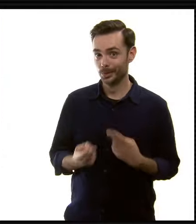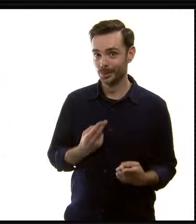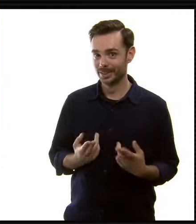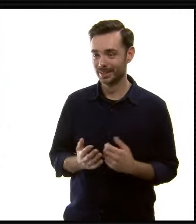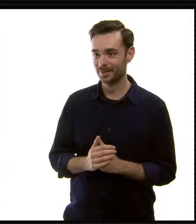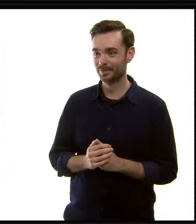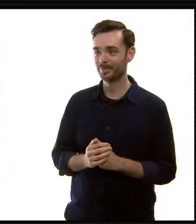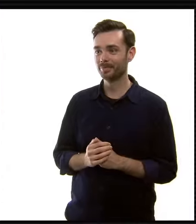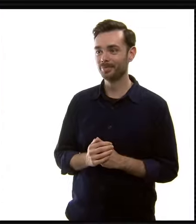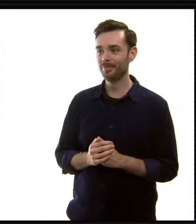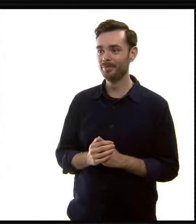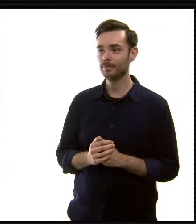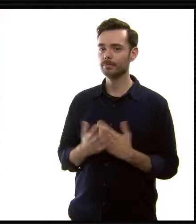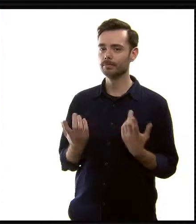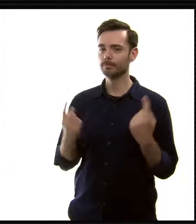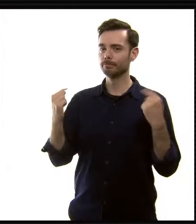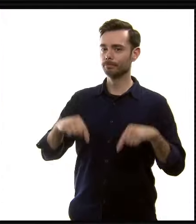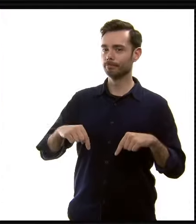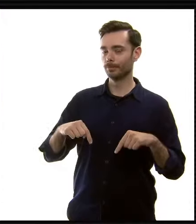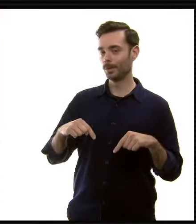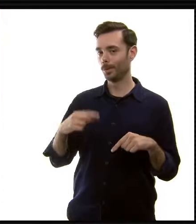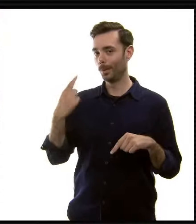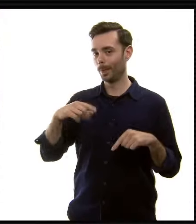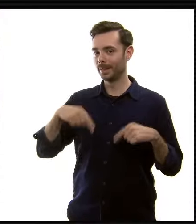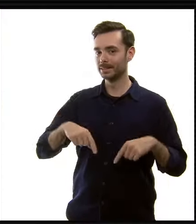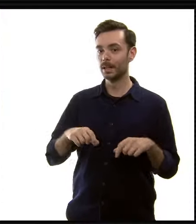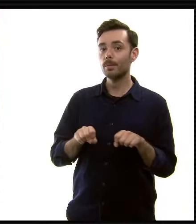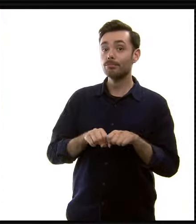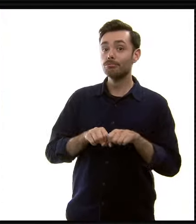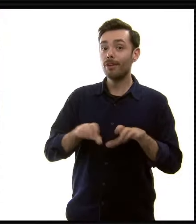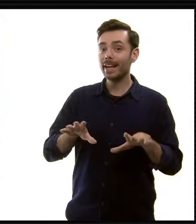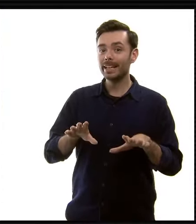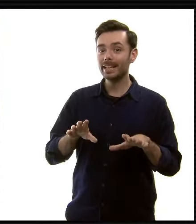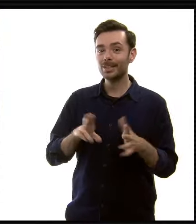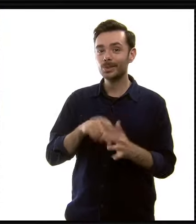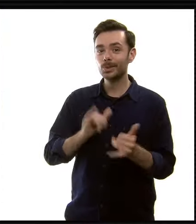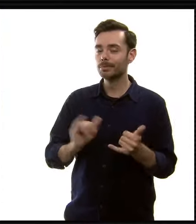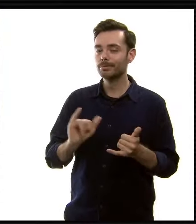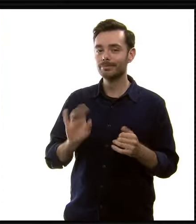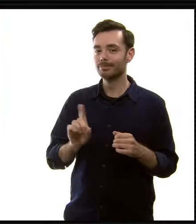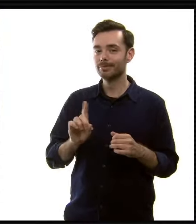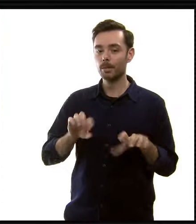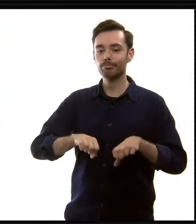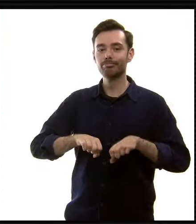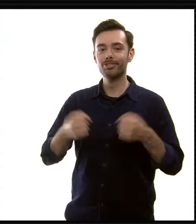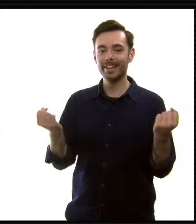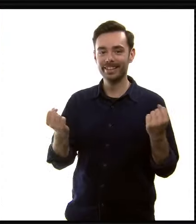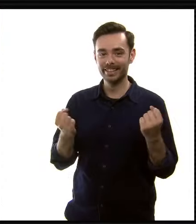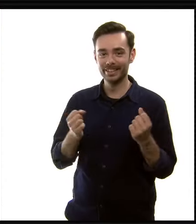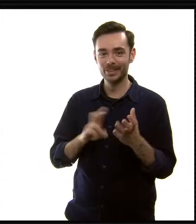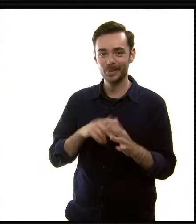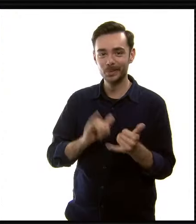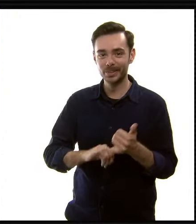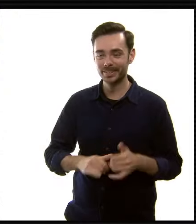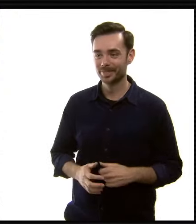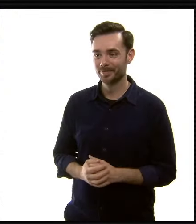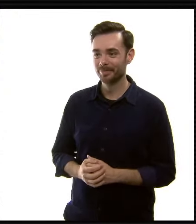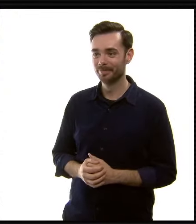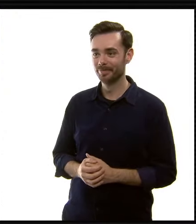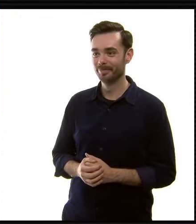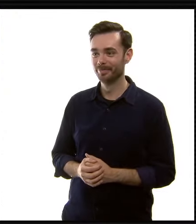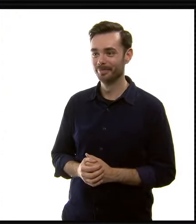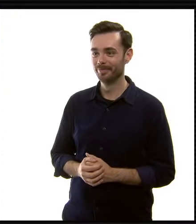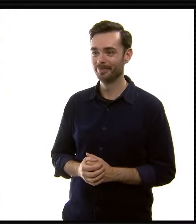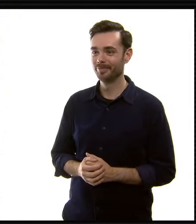House, we're calling it bricking news. Nice. Yep, see what we did there. Okay. And here with the headlines, please welcome back our roving reporter,